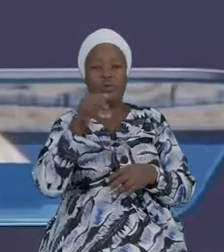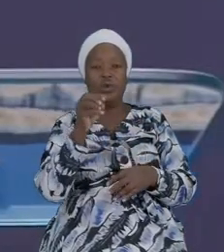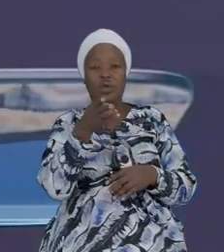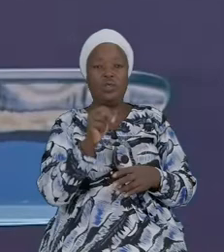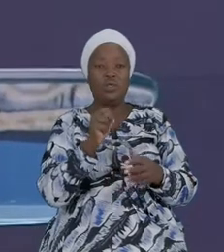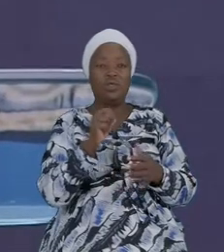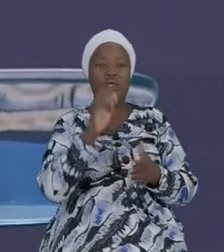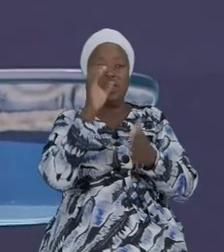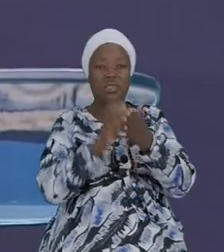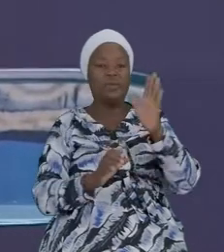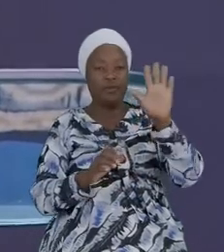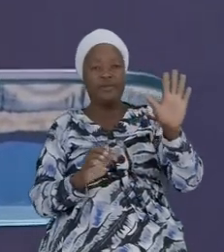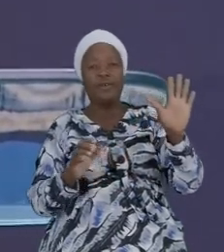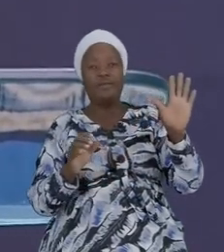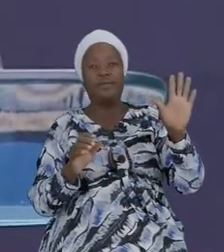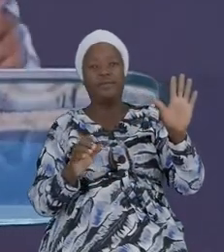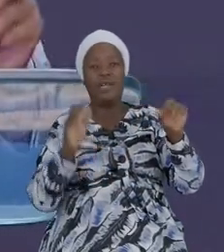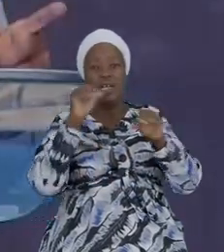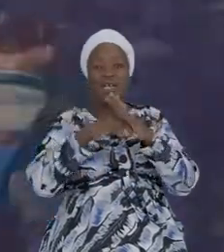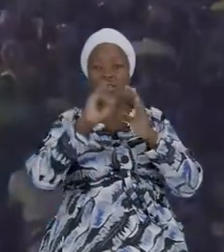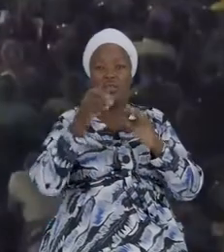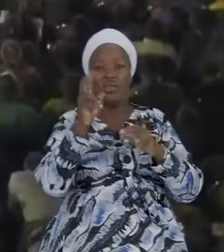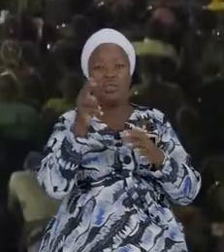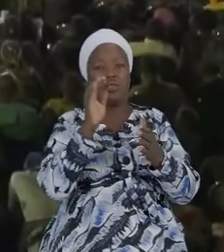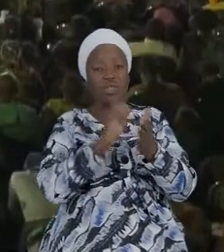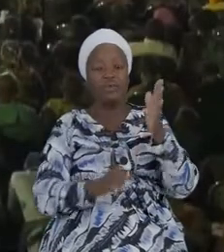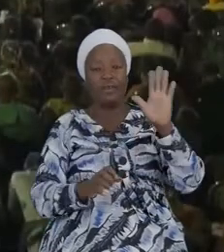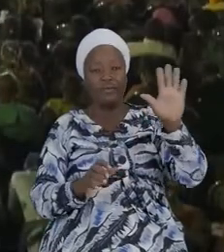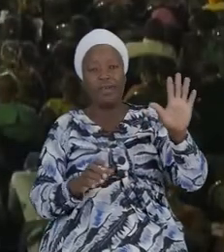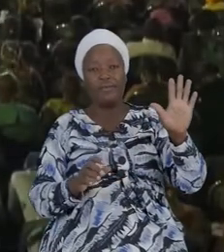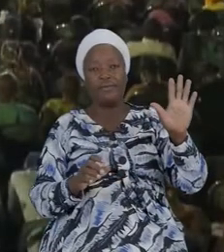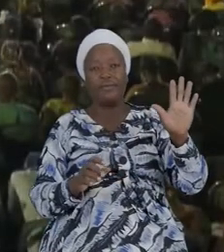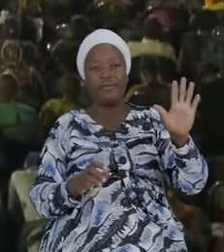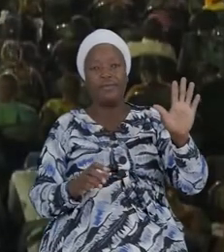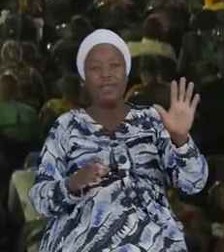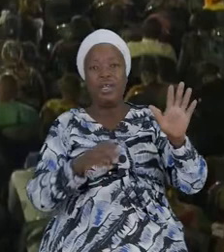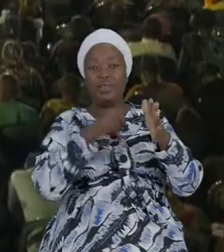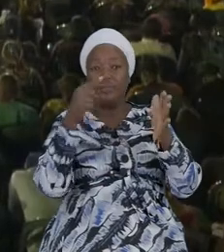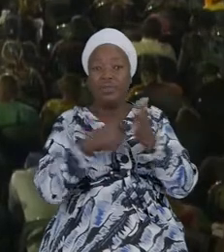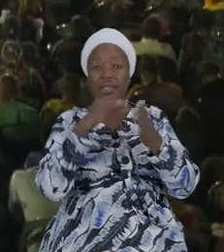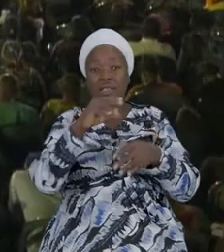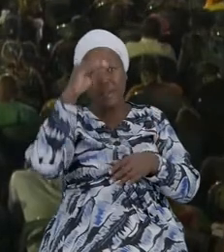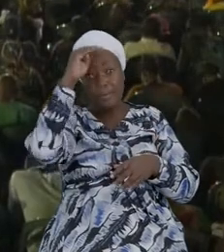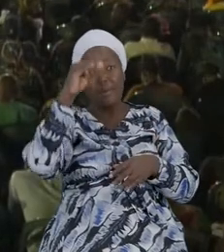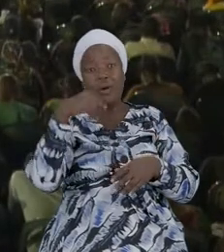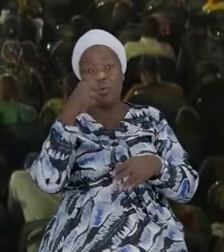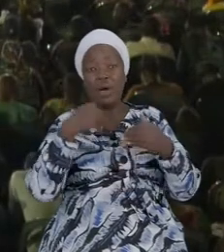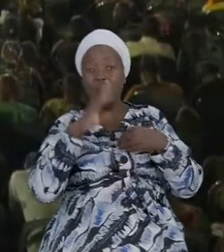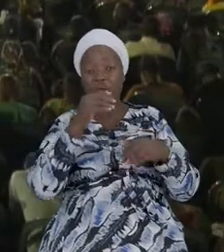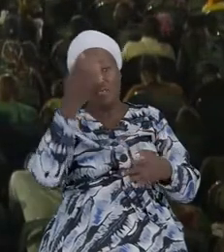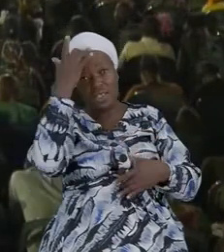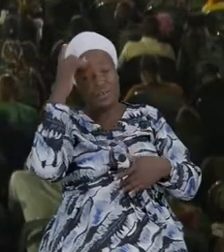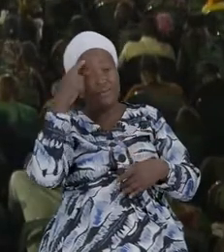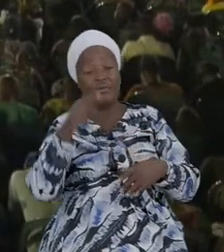John chapter 5. In John chapter 5, this is the man who had been sick